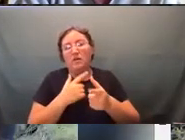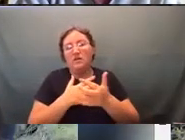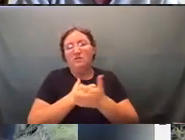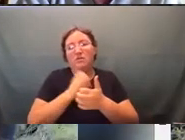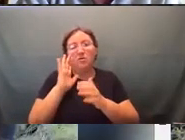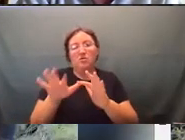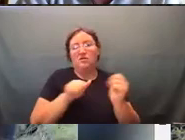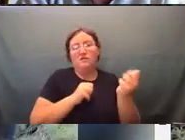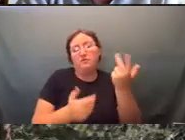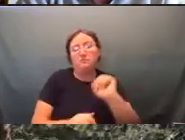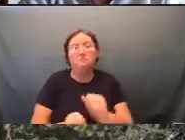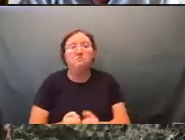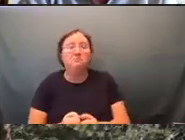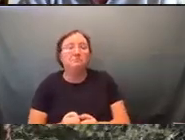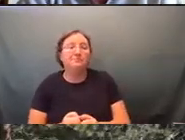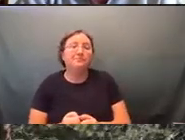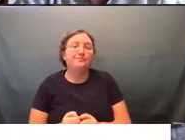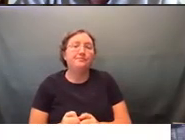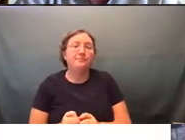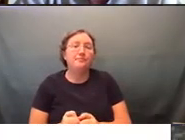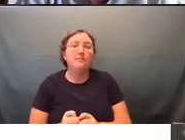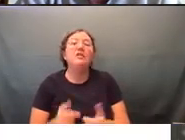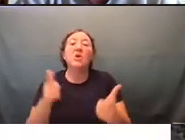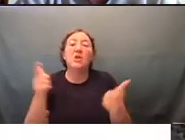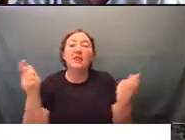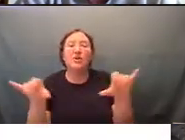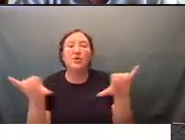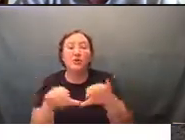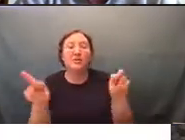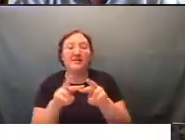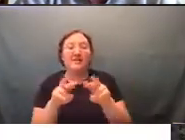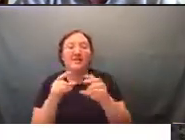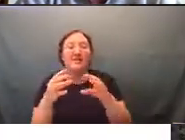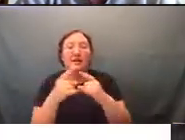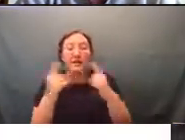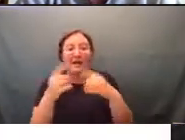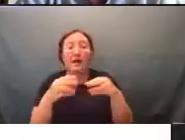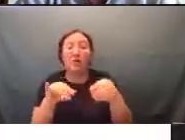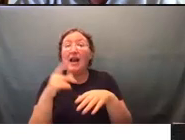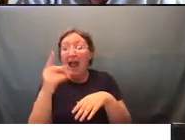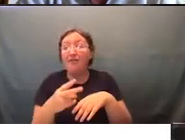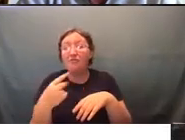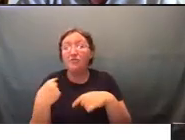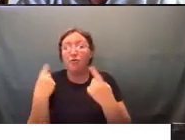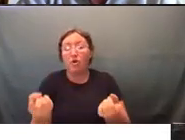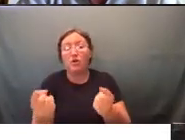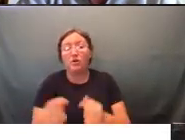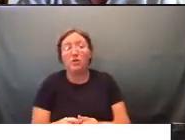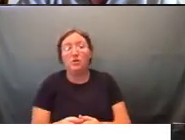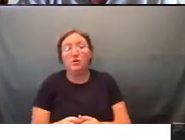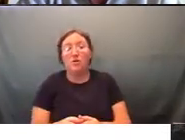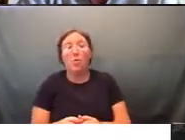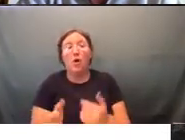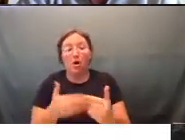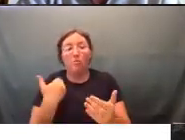surrounding the bear. Little Yosemite Valley Campground. We're halfway there. We are getting up to